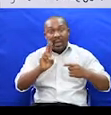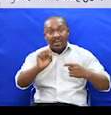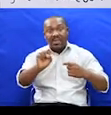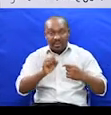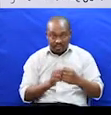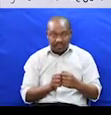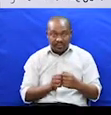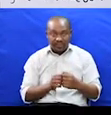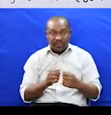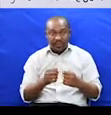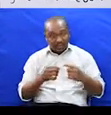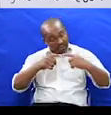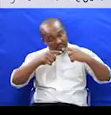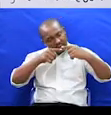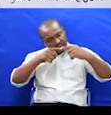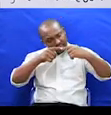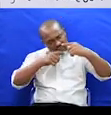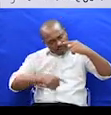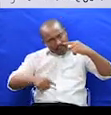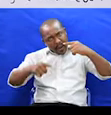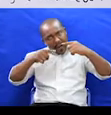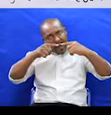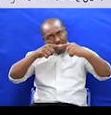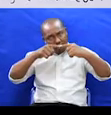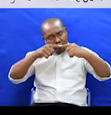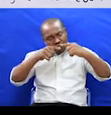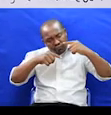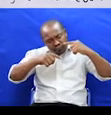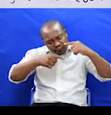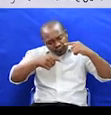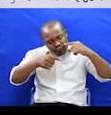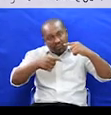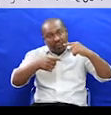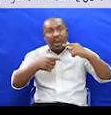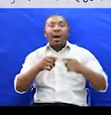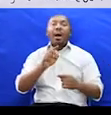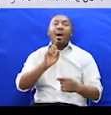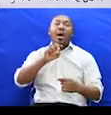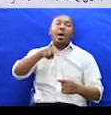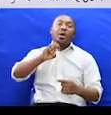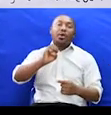nucleus, there is a nucleus. There is a nucleus